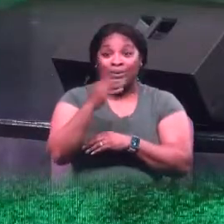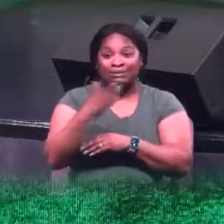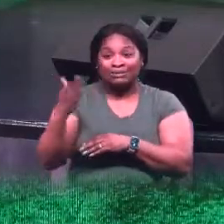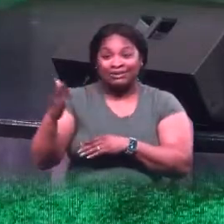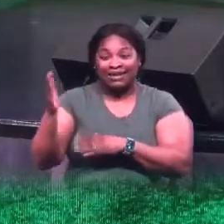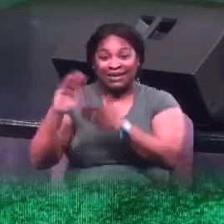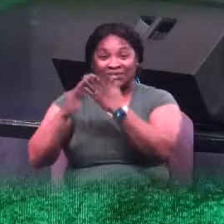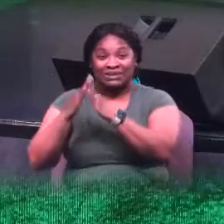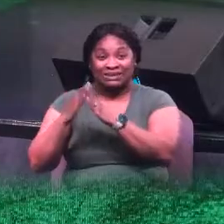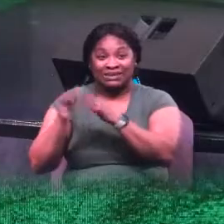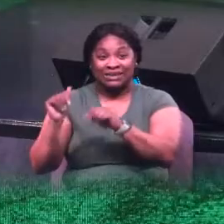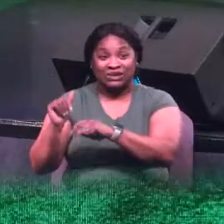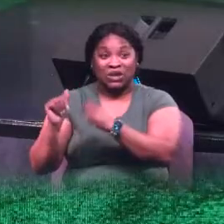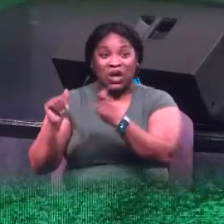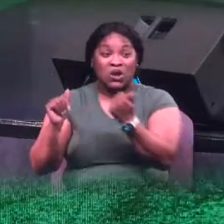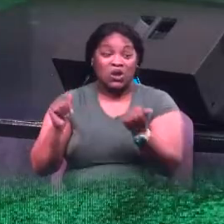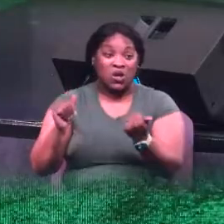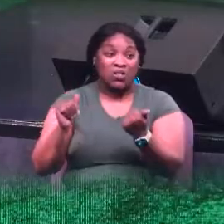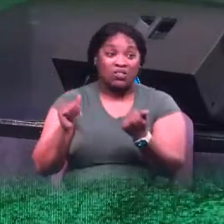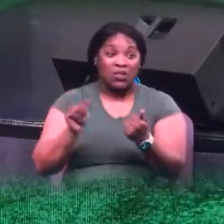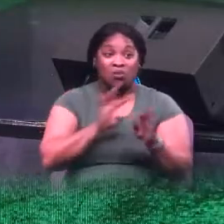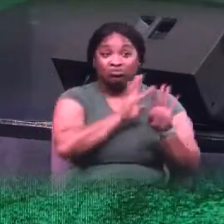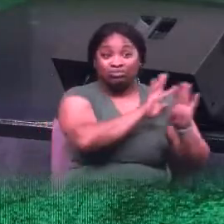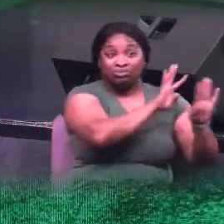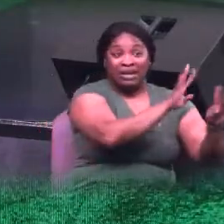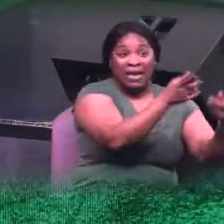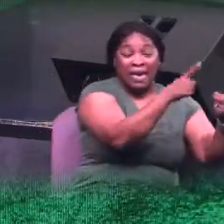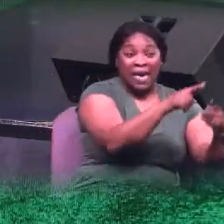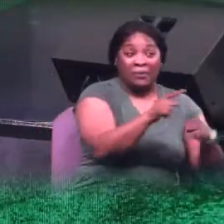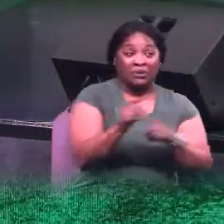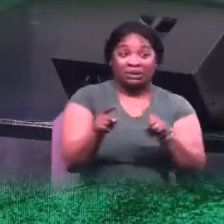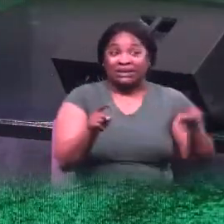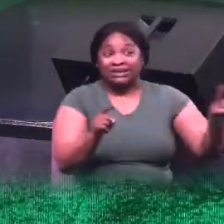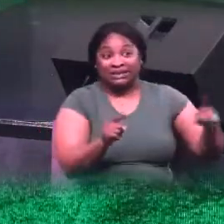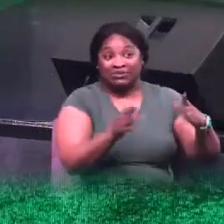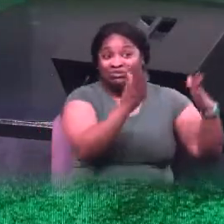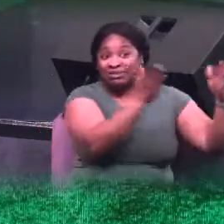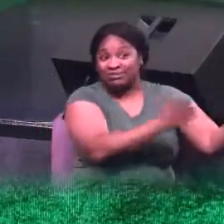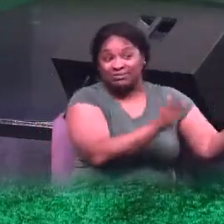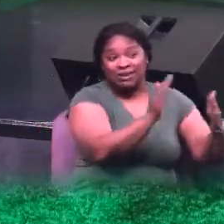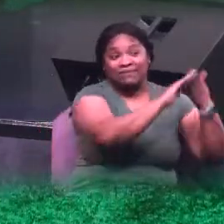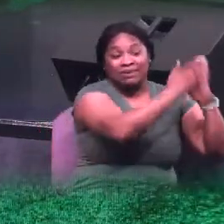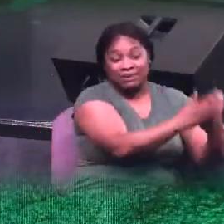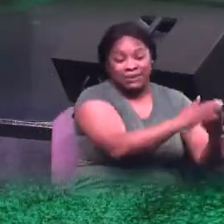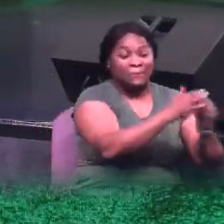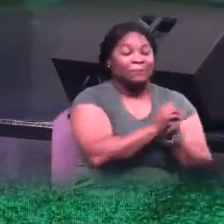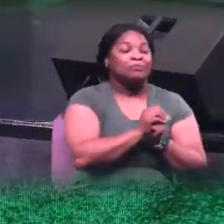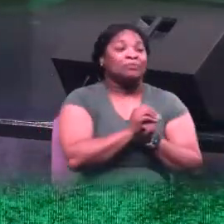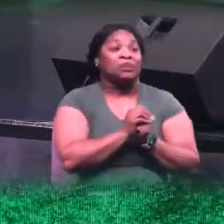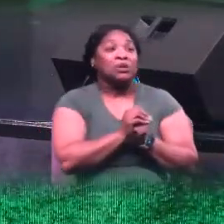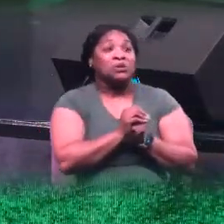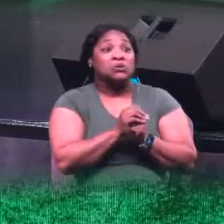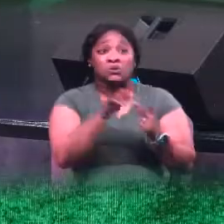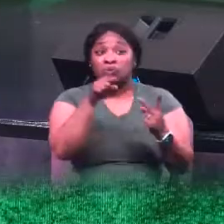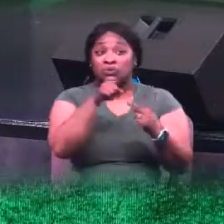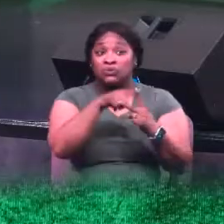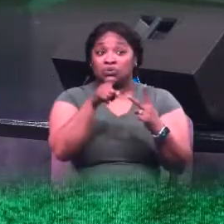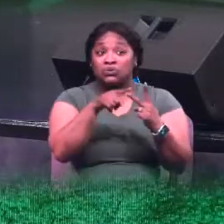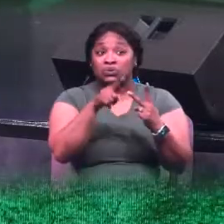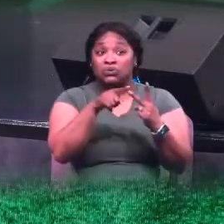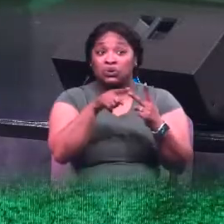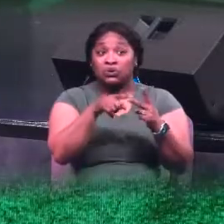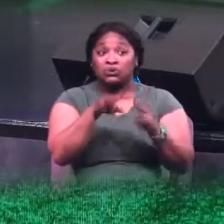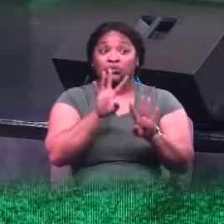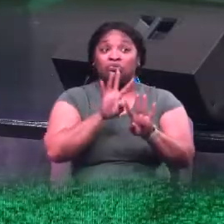city, there's another processional taking place on the other side of the city. There are two processionals happening at